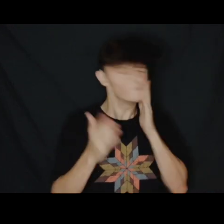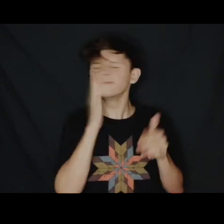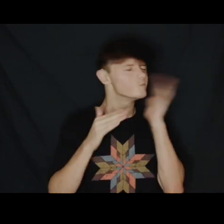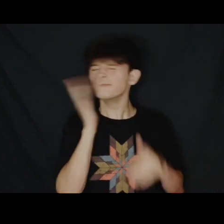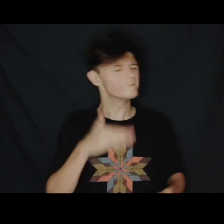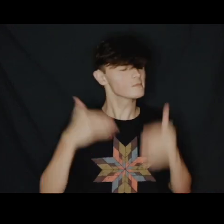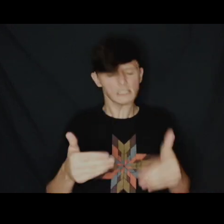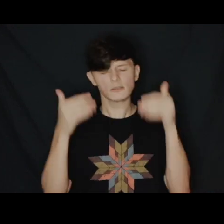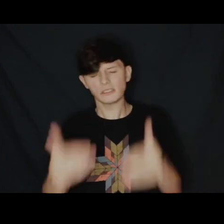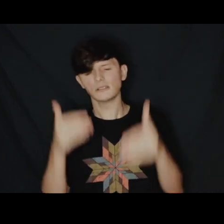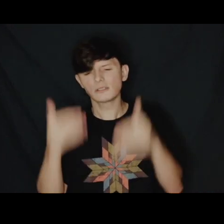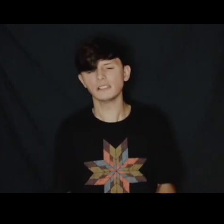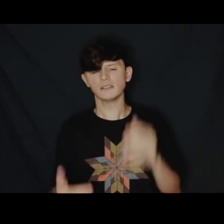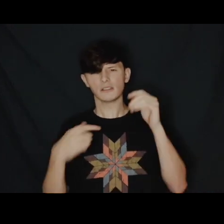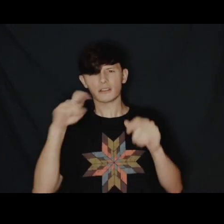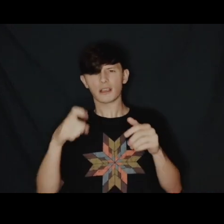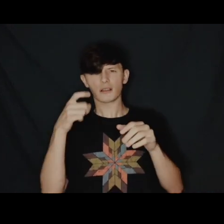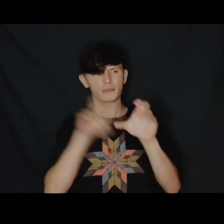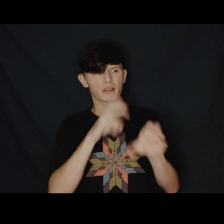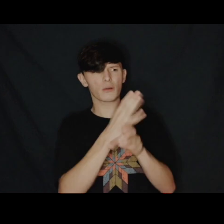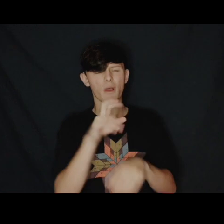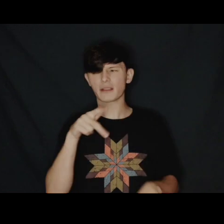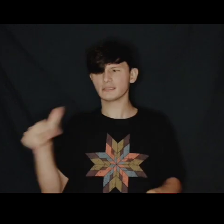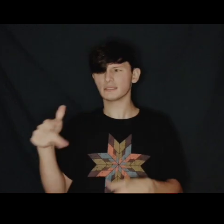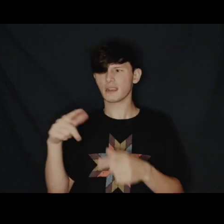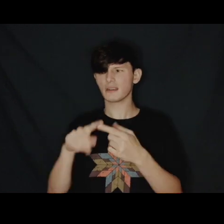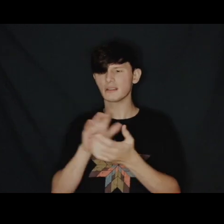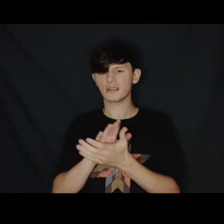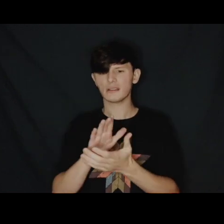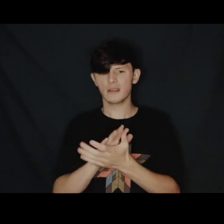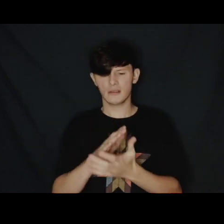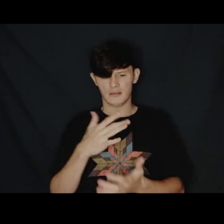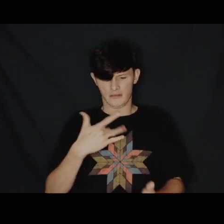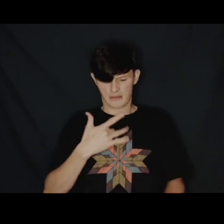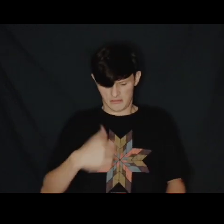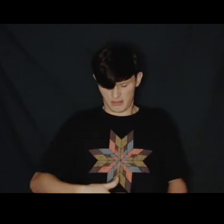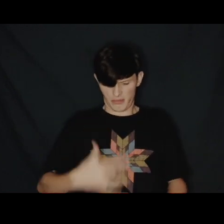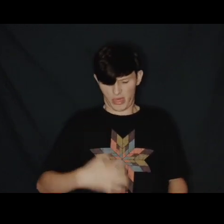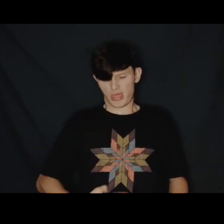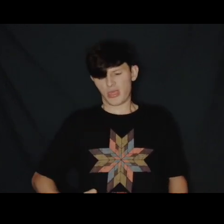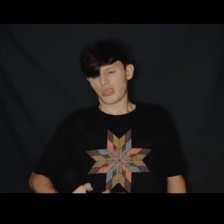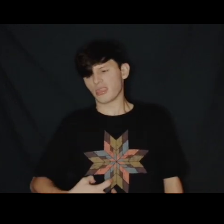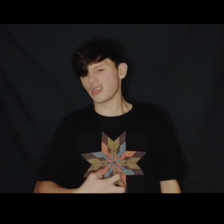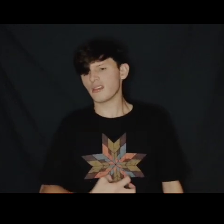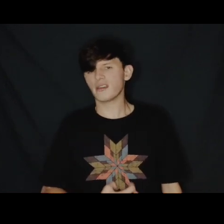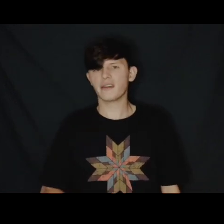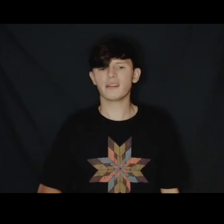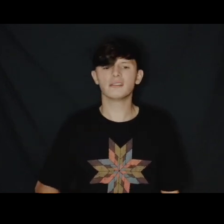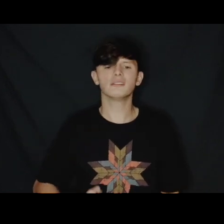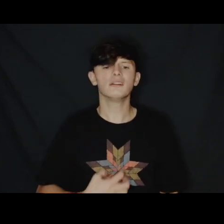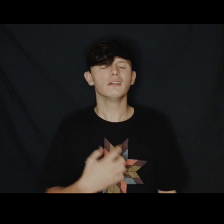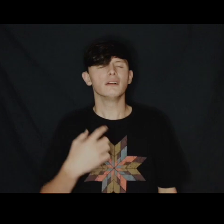on, come on, go, go. Should I take a bus or walk instead? I feel my stomach filling up with